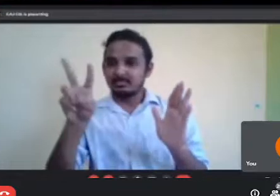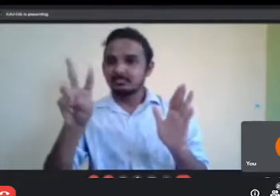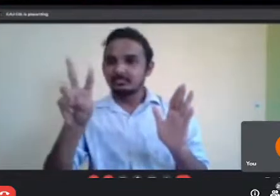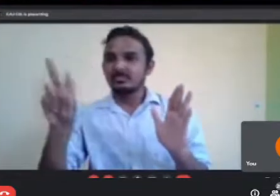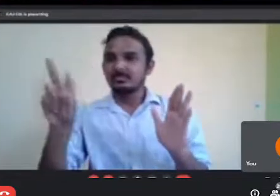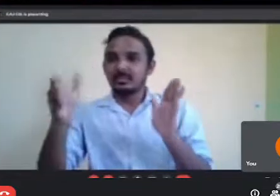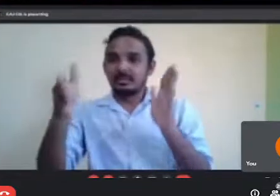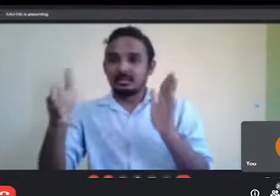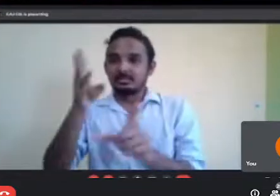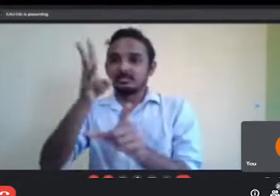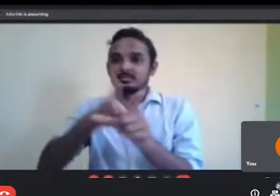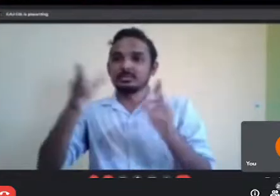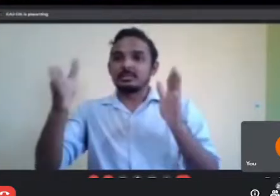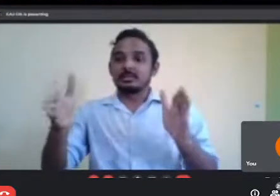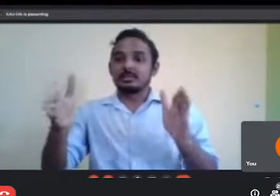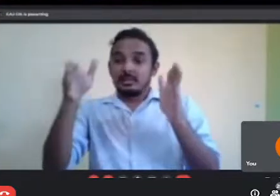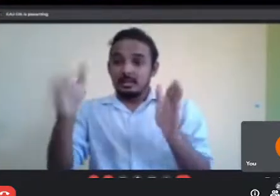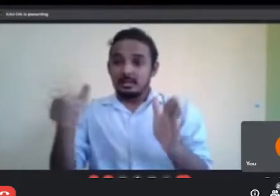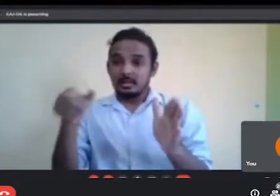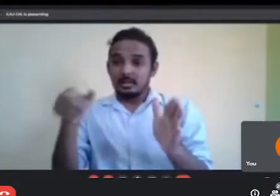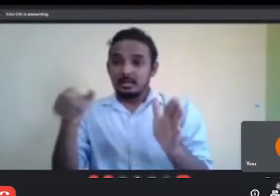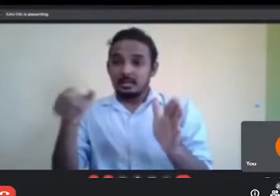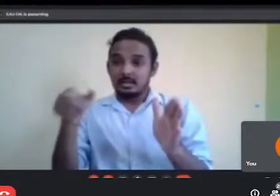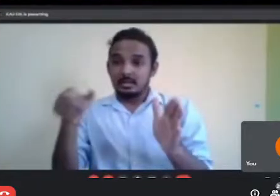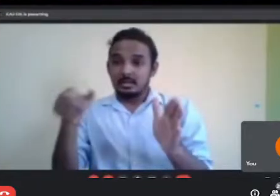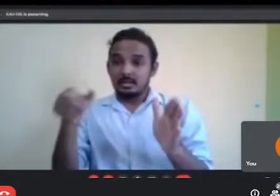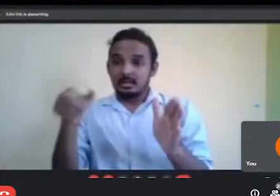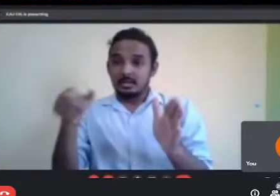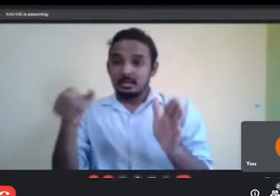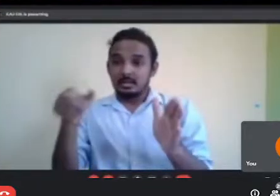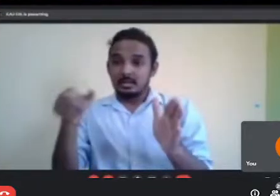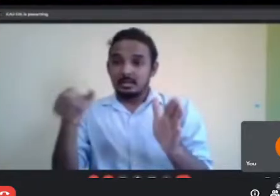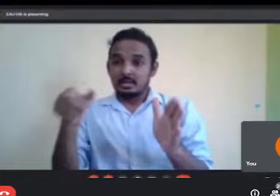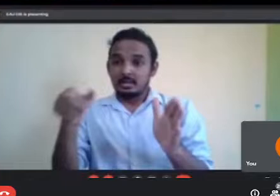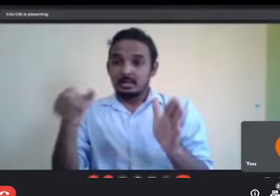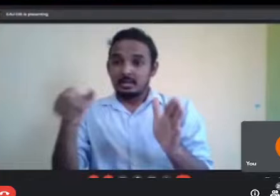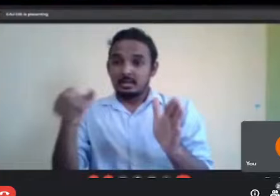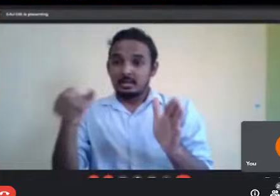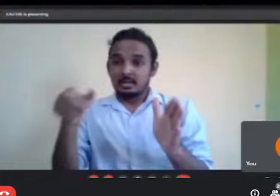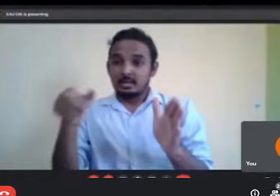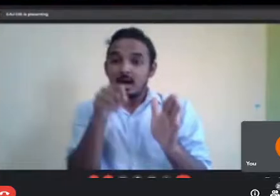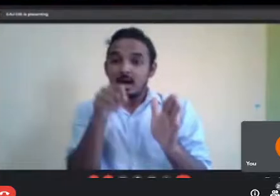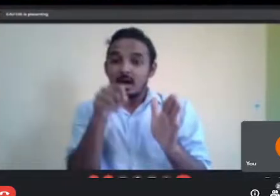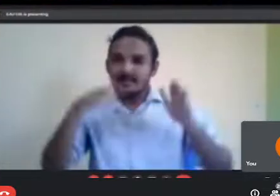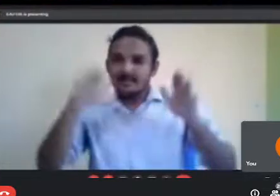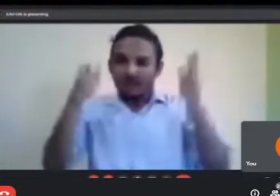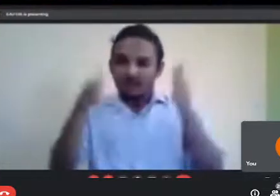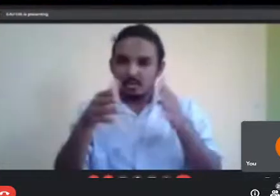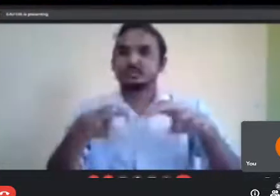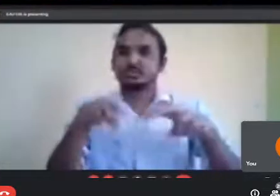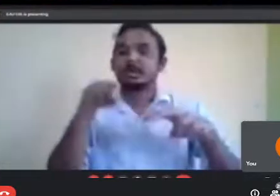the P2P project, Deaf Multiliteracies, and we worked from 2017 to 2018.